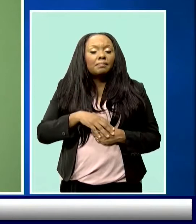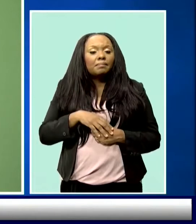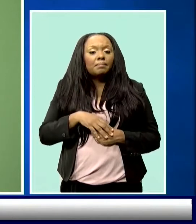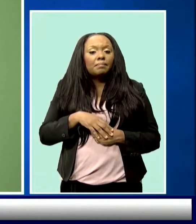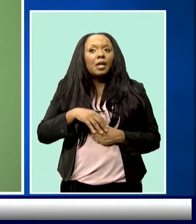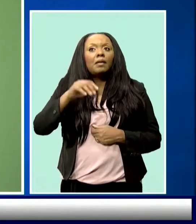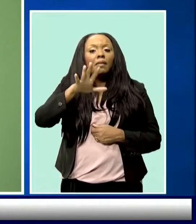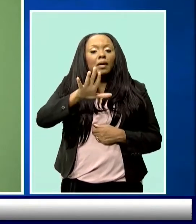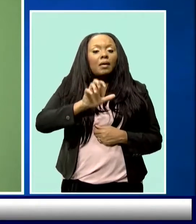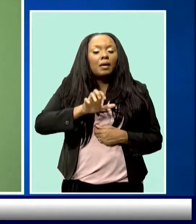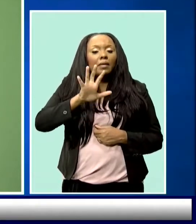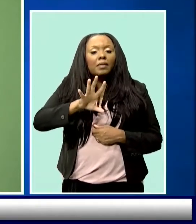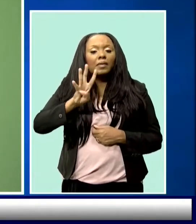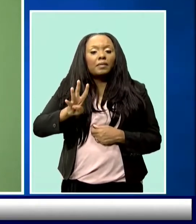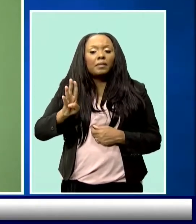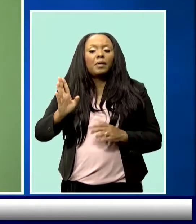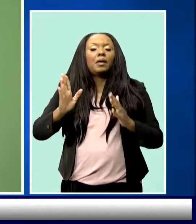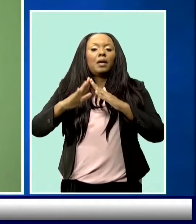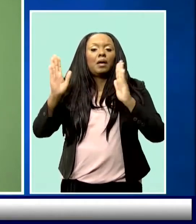554.